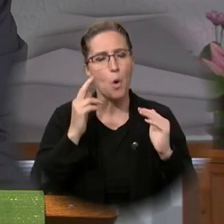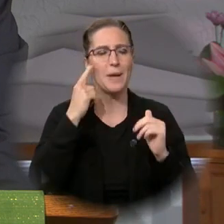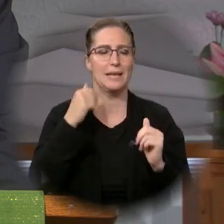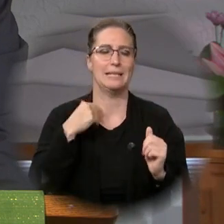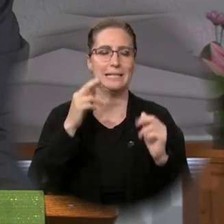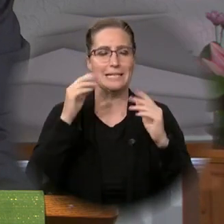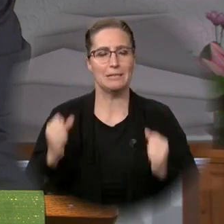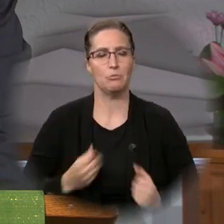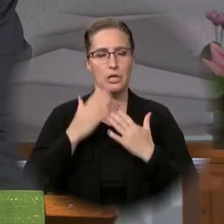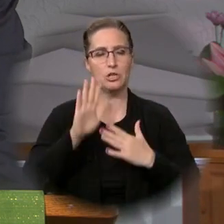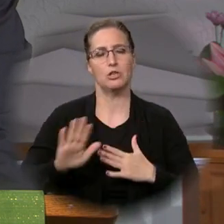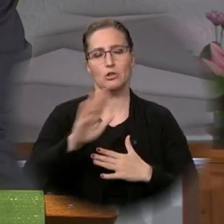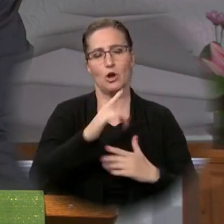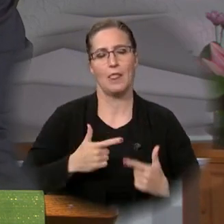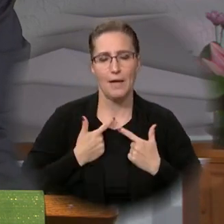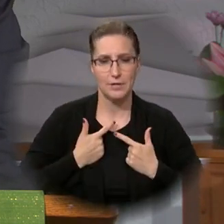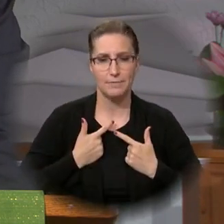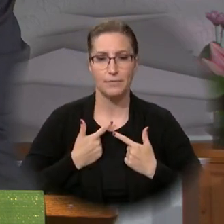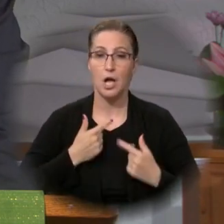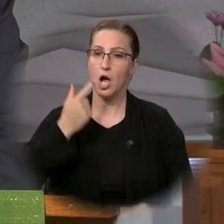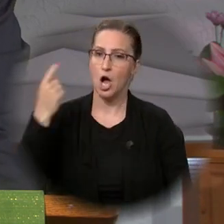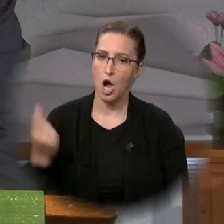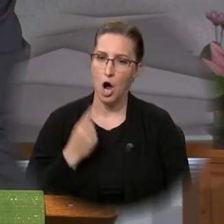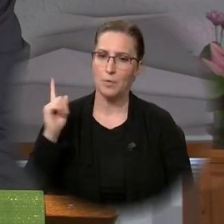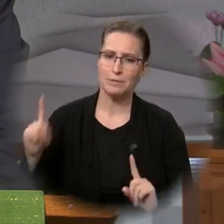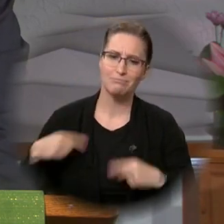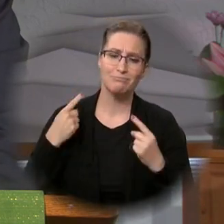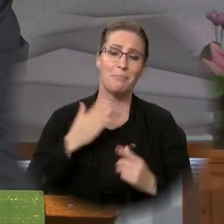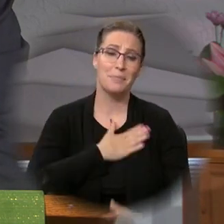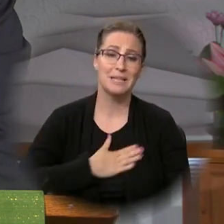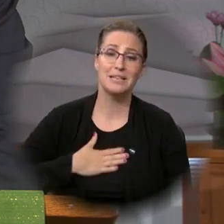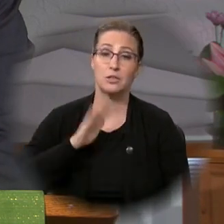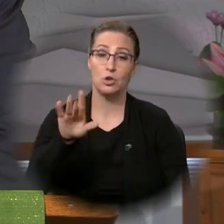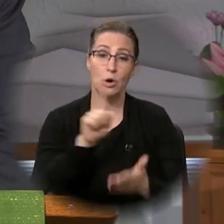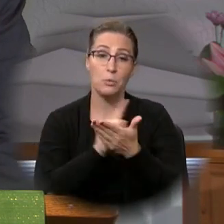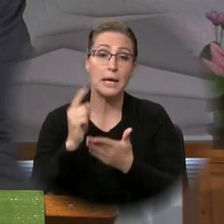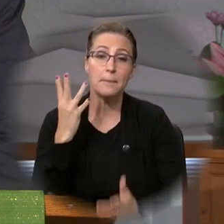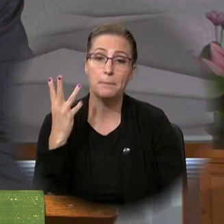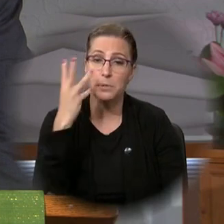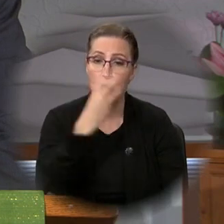inspiration in their lives. As always, please make it a beautiful